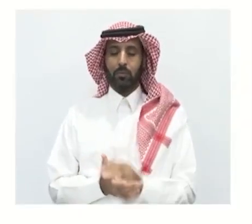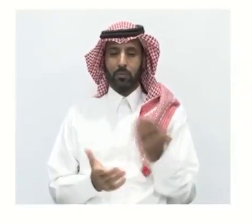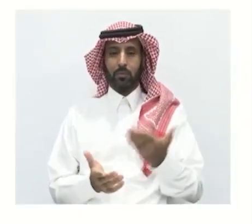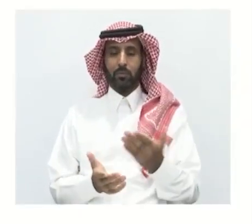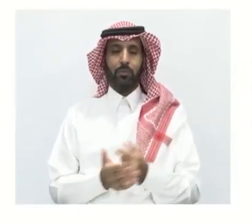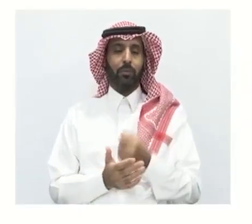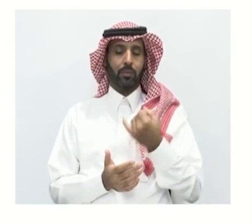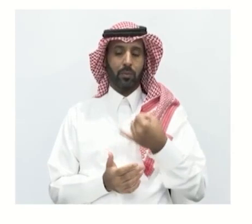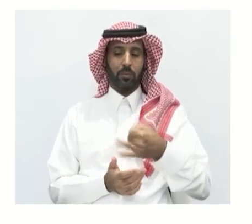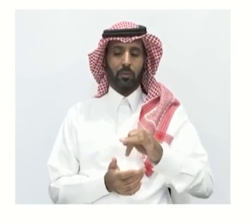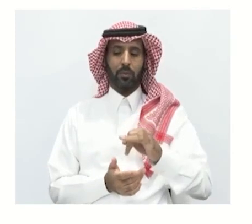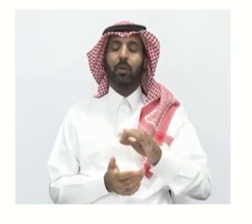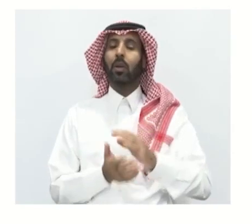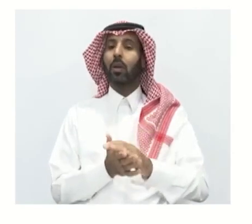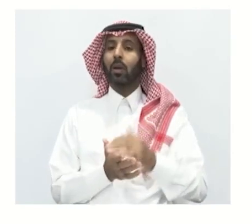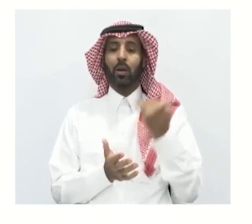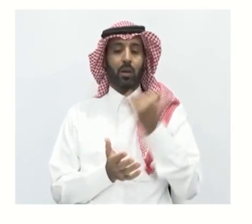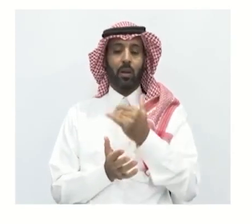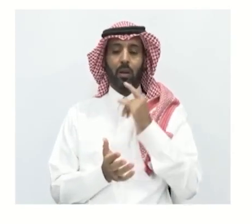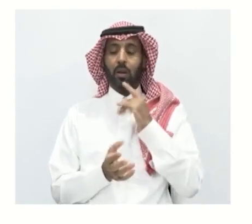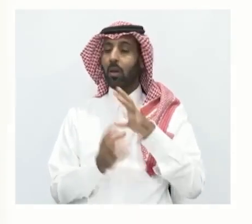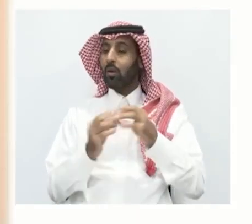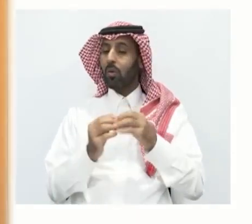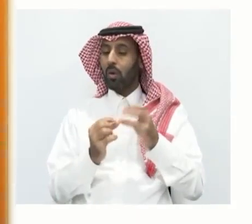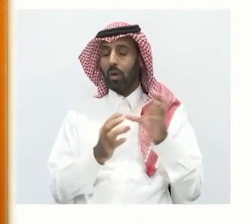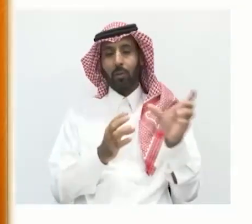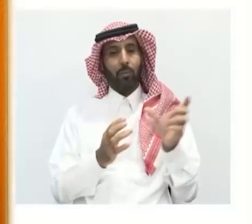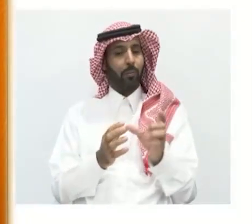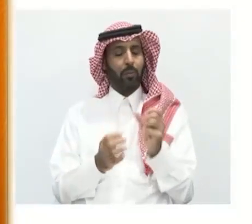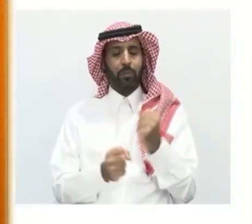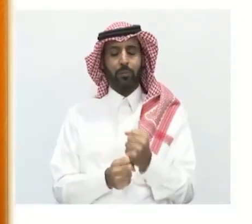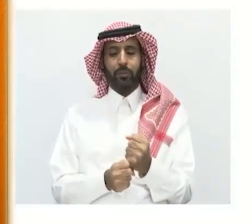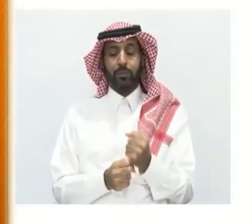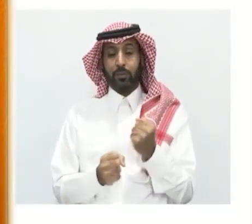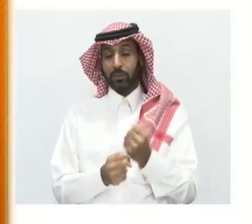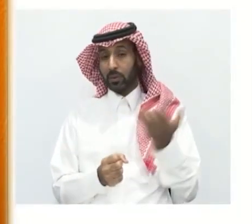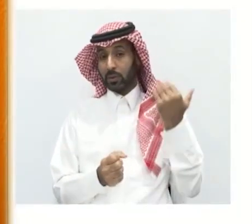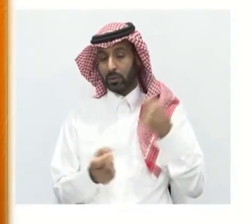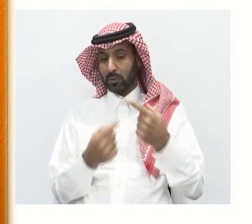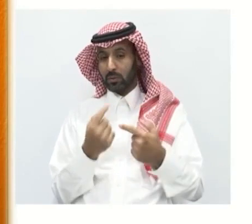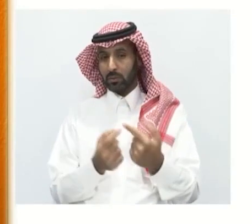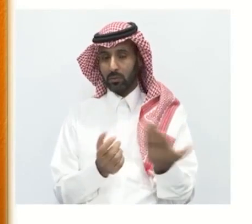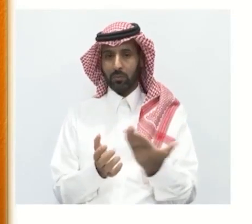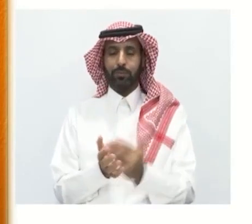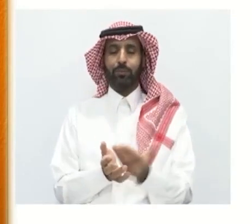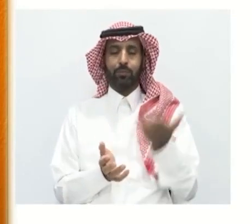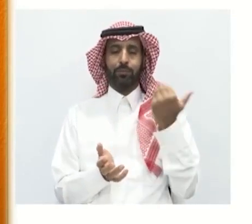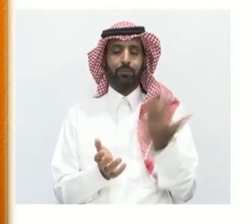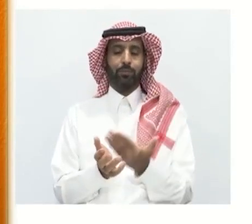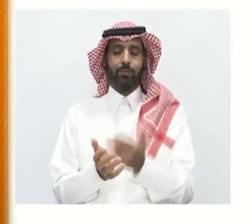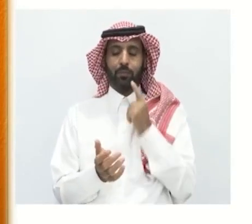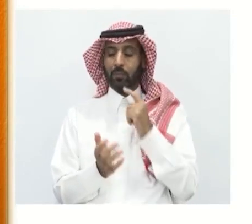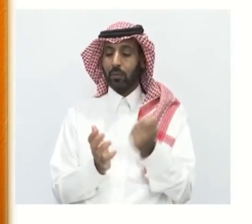today's lesson, which will be form, meaning and function. But before that, let's revise our previous lesson, which